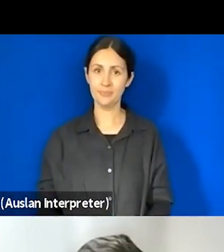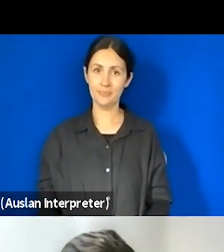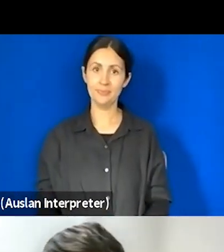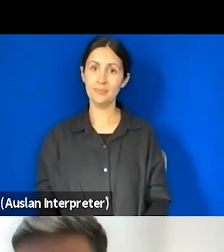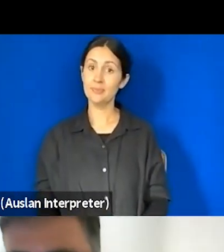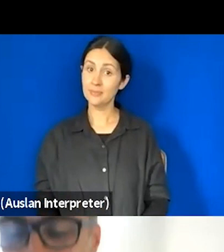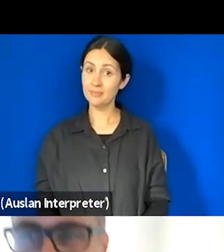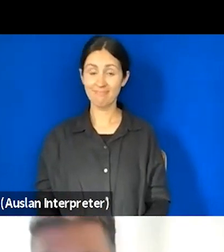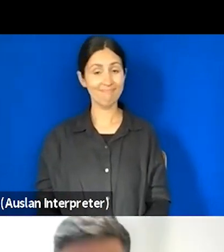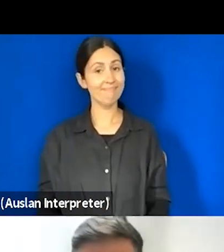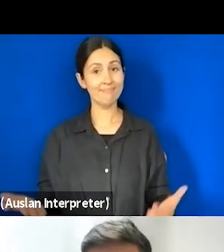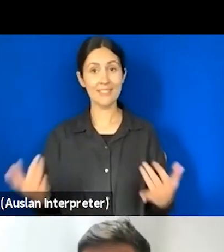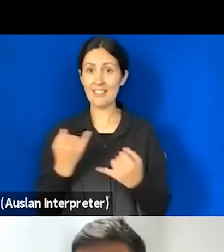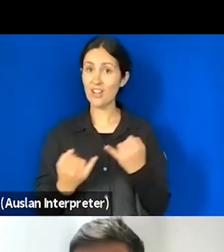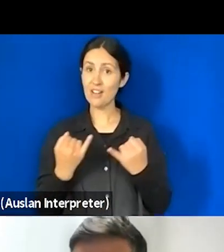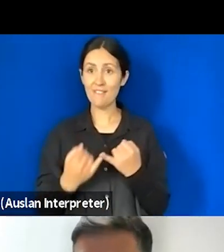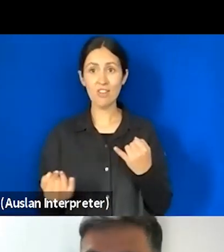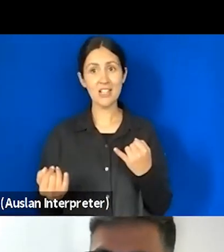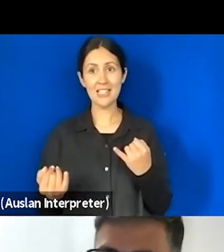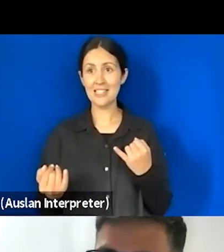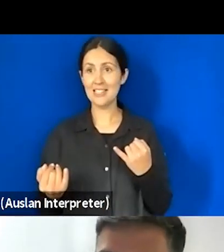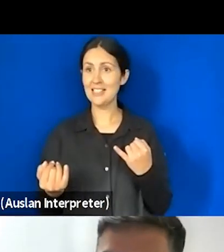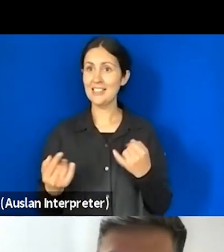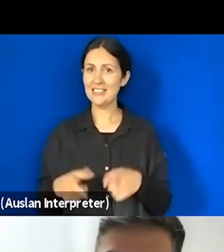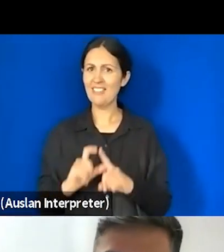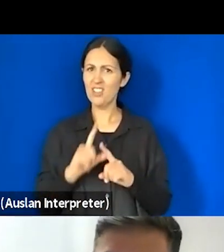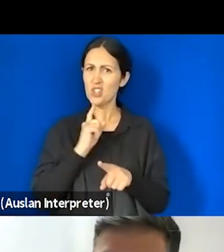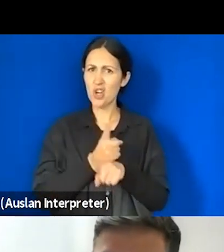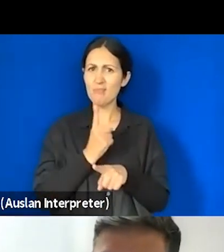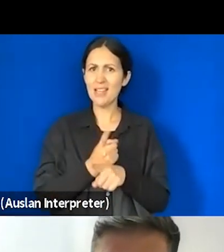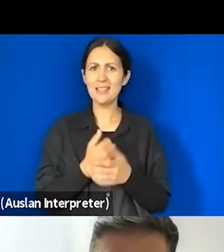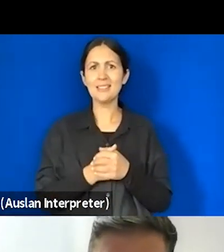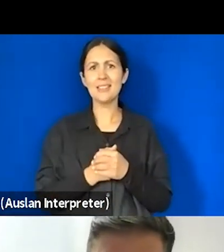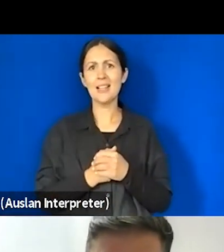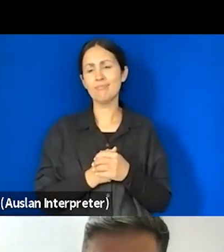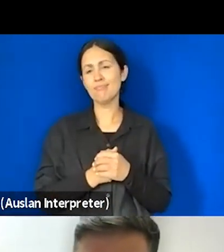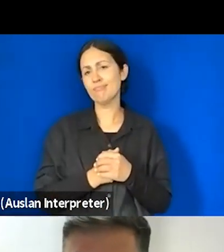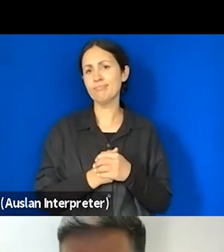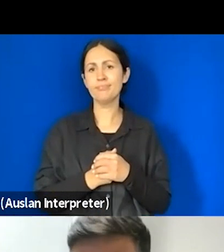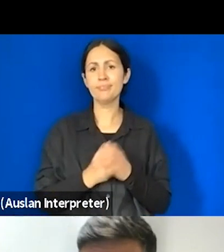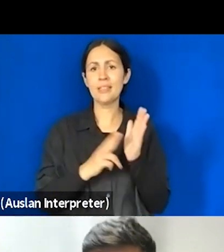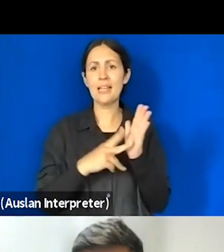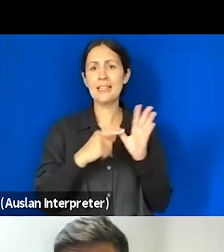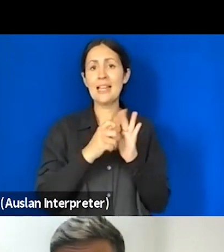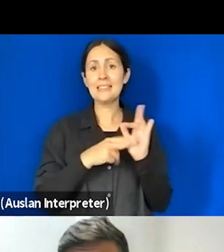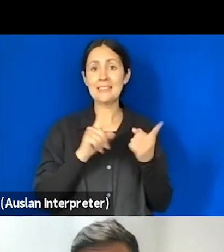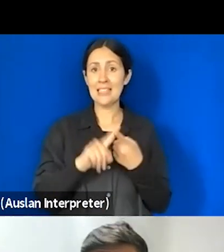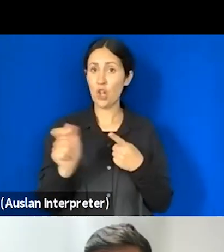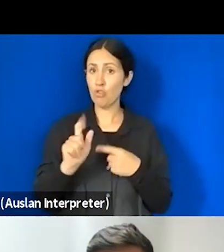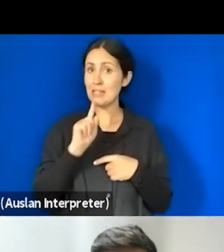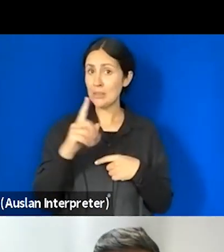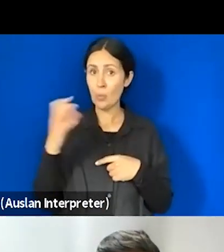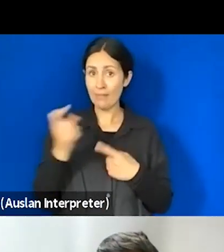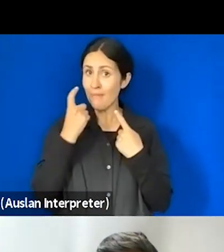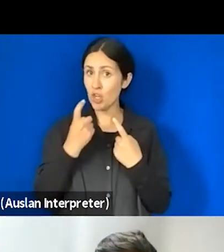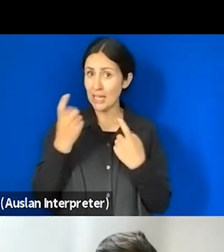It's really hard to top that. I think just commenting on what Nadine was saying, yeah, I think we do need to be really cautious